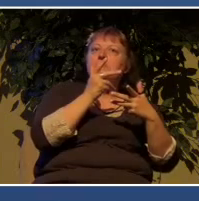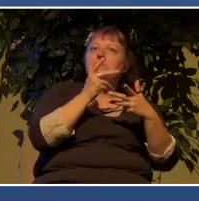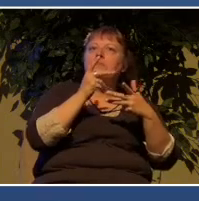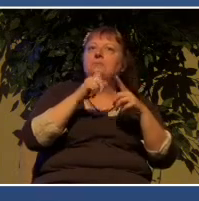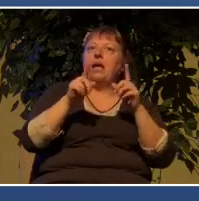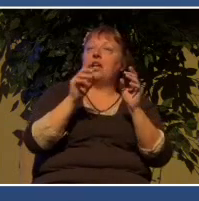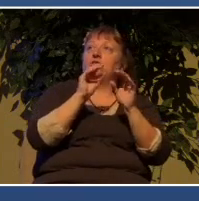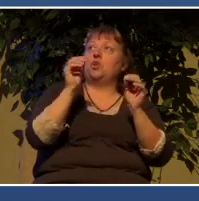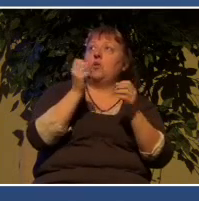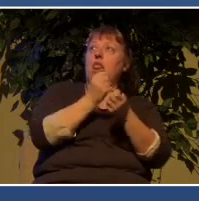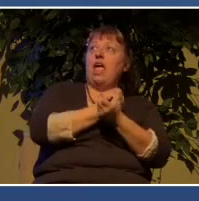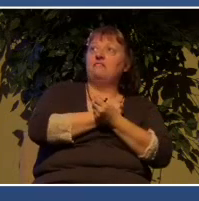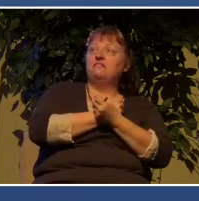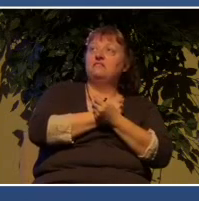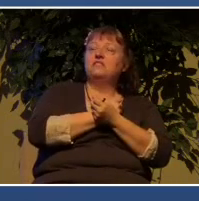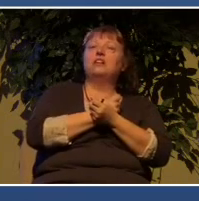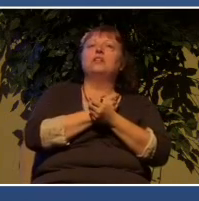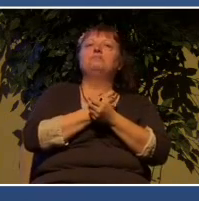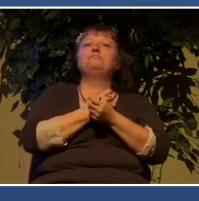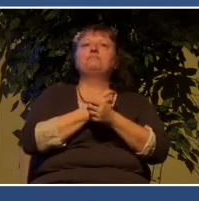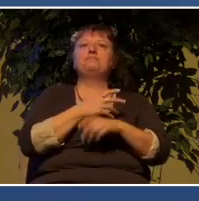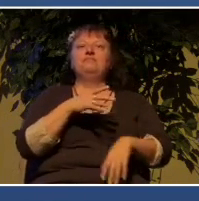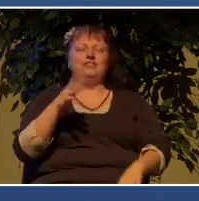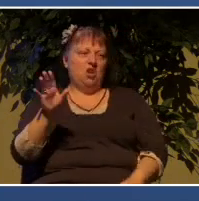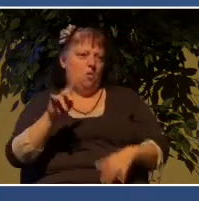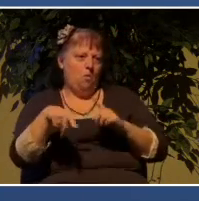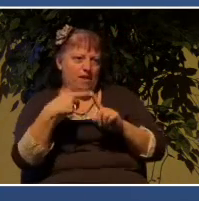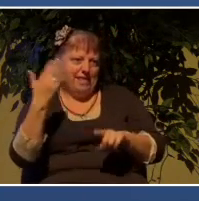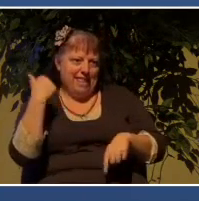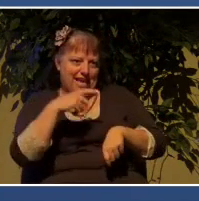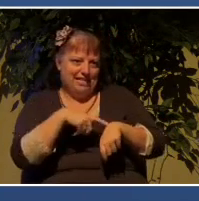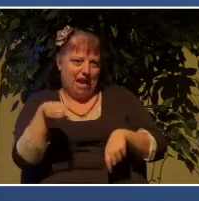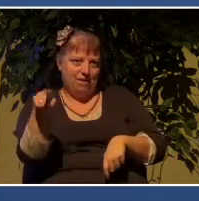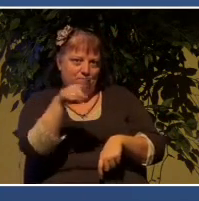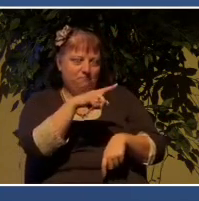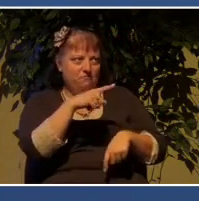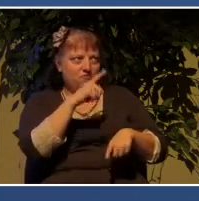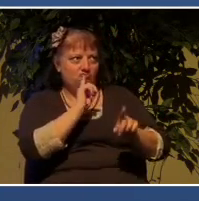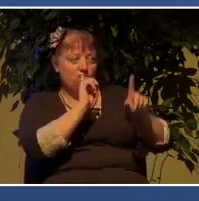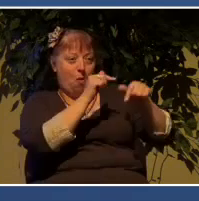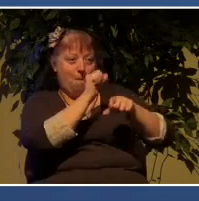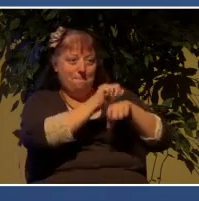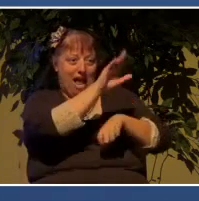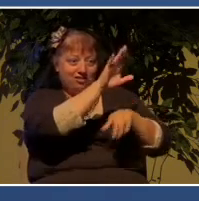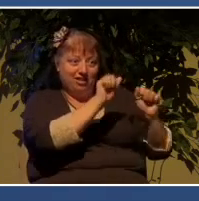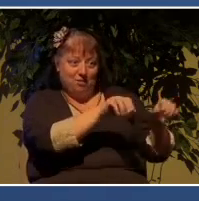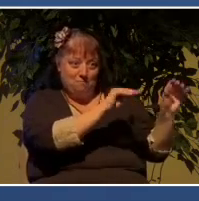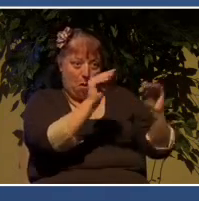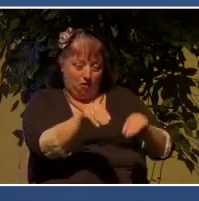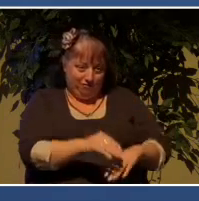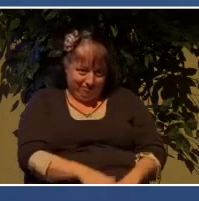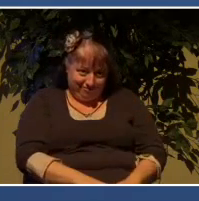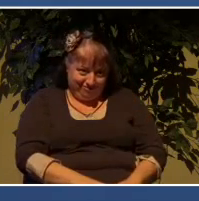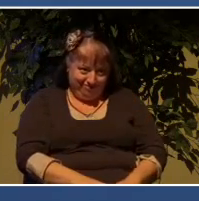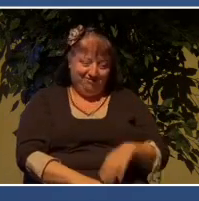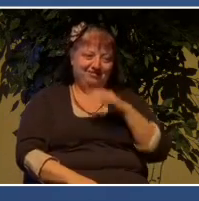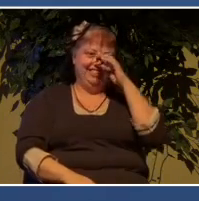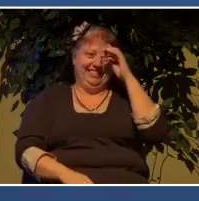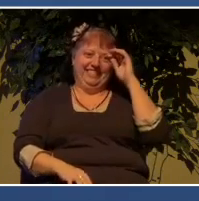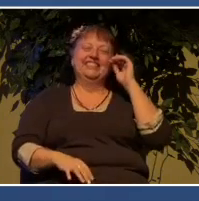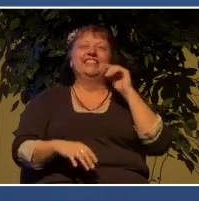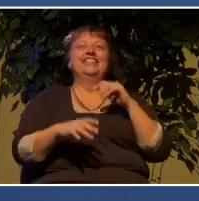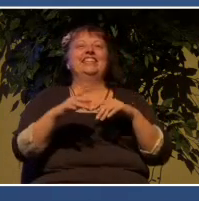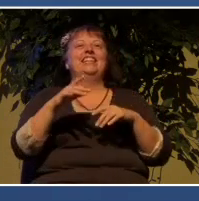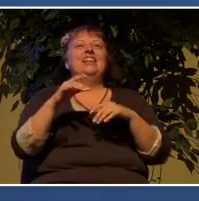know, you made a mountain move? If I have faith that can move mountains, but have not love, I am nothing. If